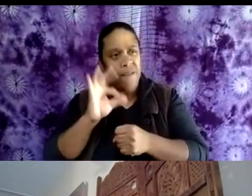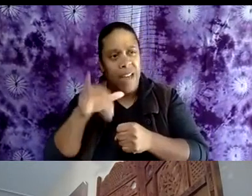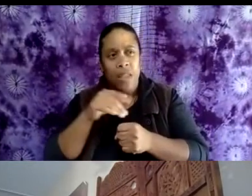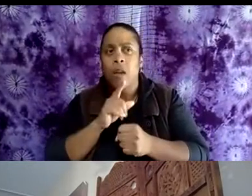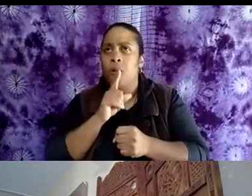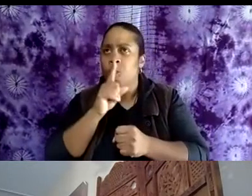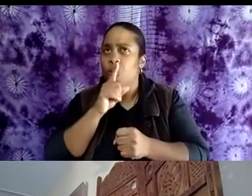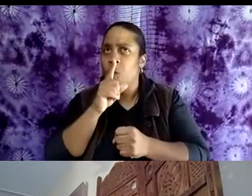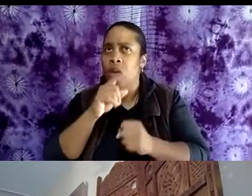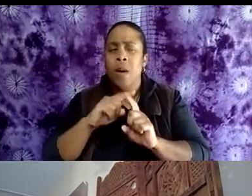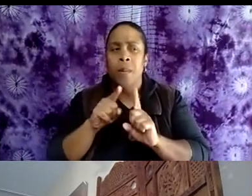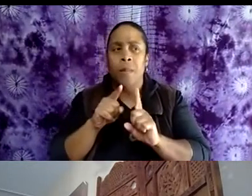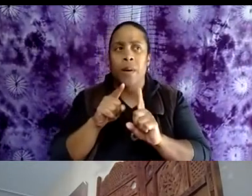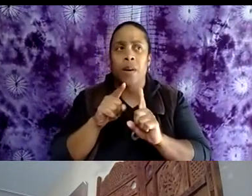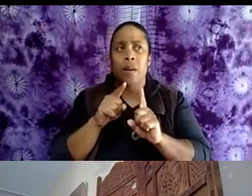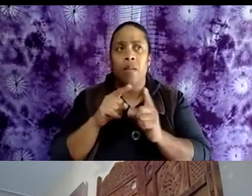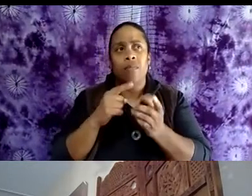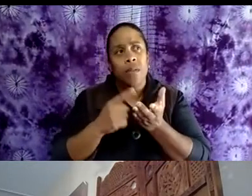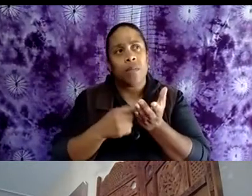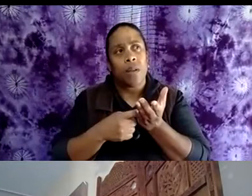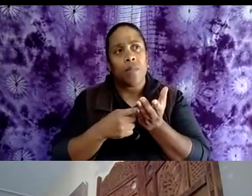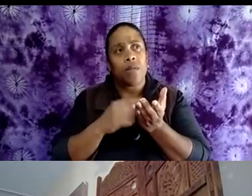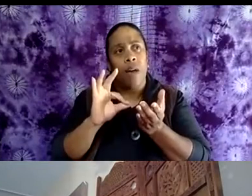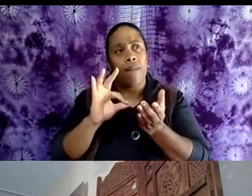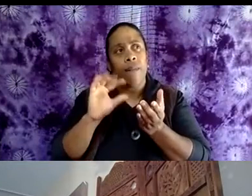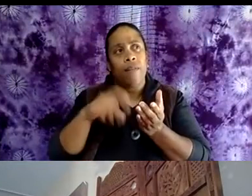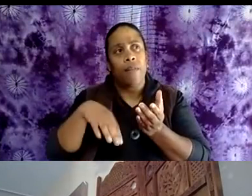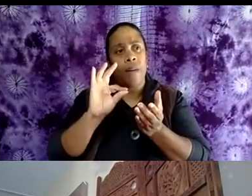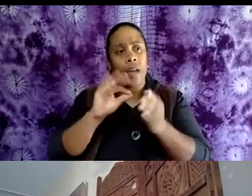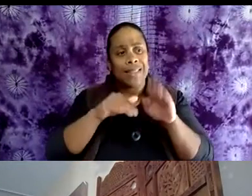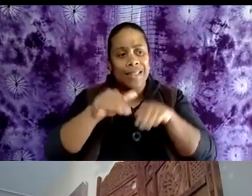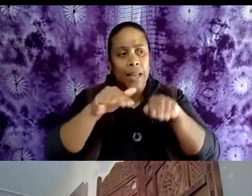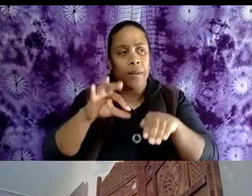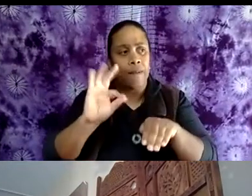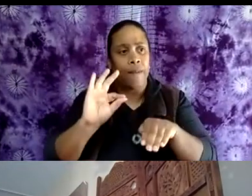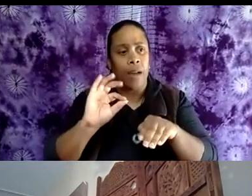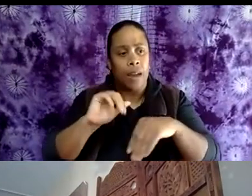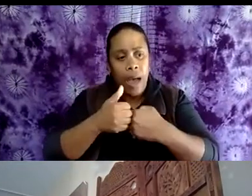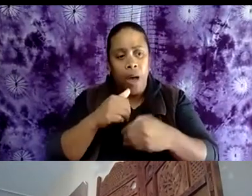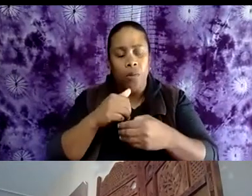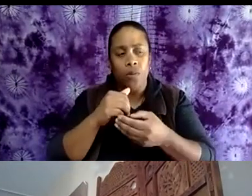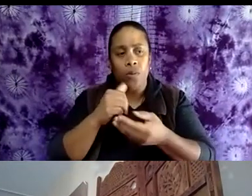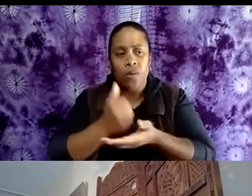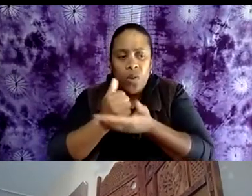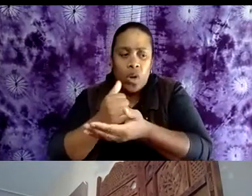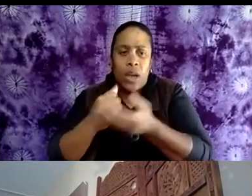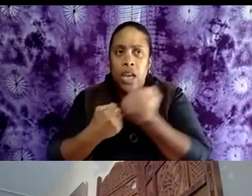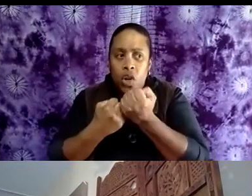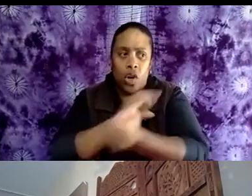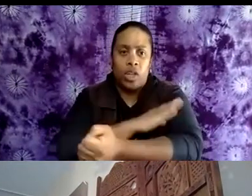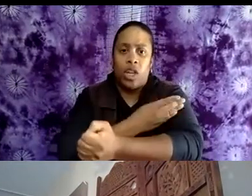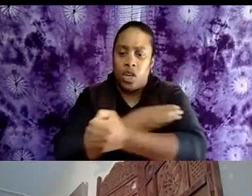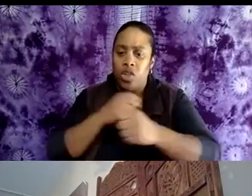this energy of life to flow through us. And for me, that's where affirmations, intentions, and prayers really come in. I